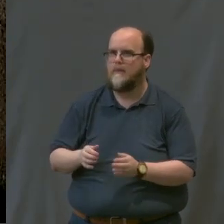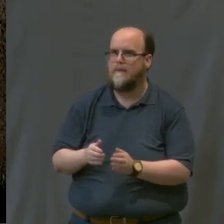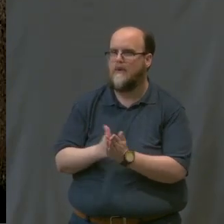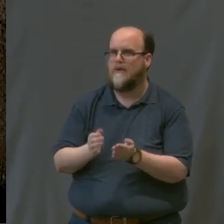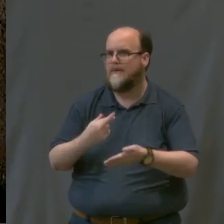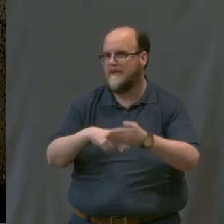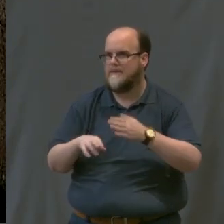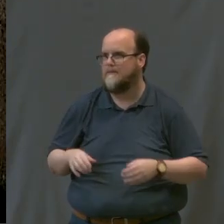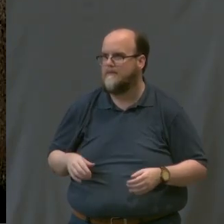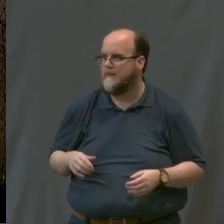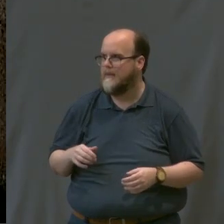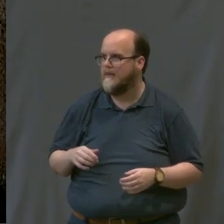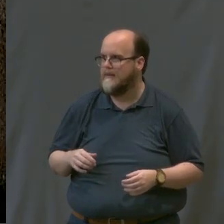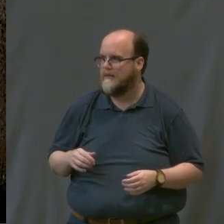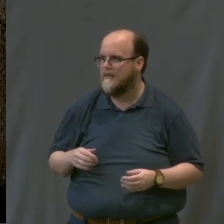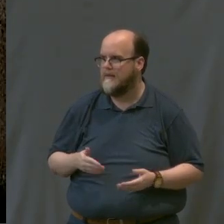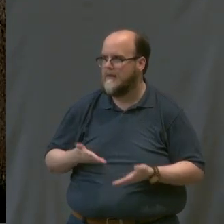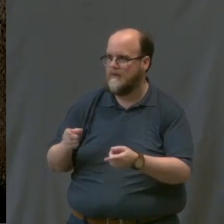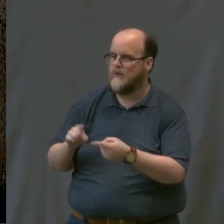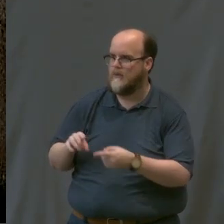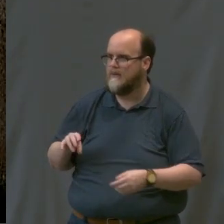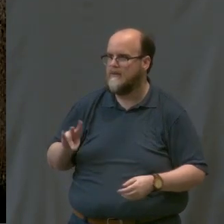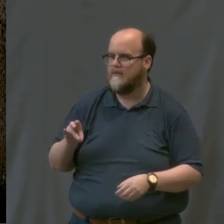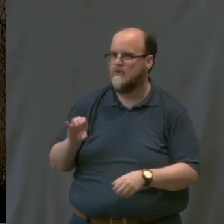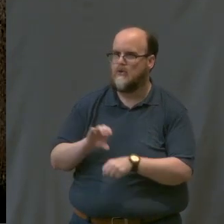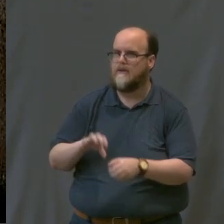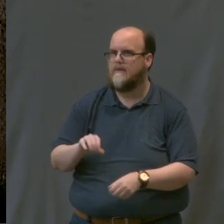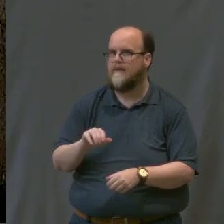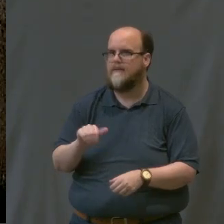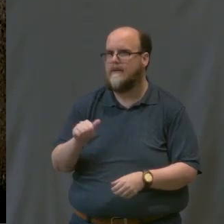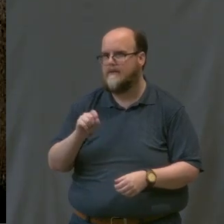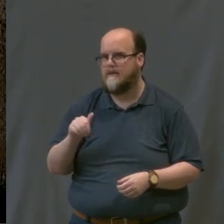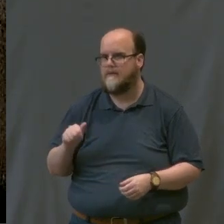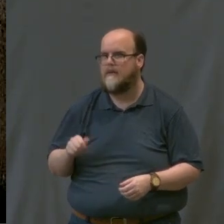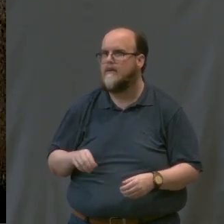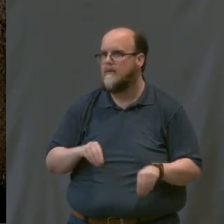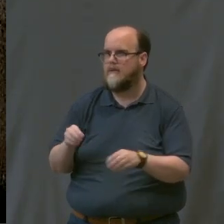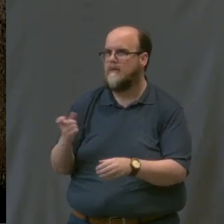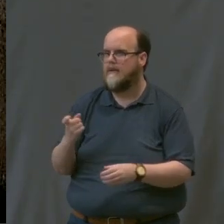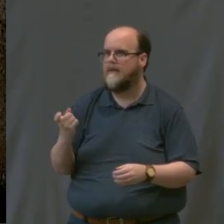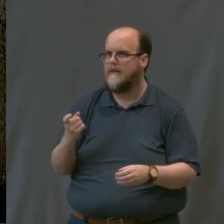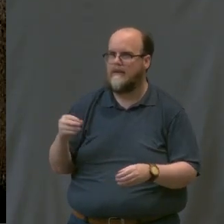Revelation, addressing it to the 7 churches of Asia, because he's put something in there that has nothing to do with them.